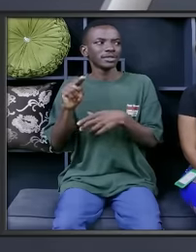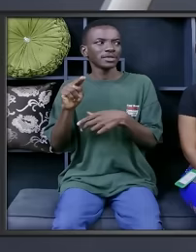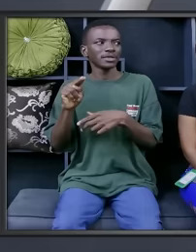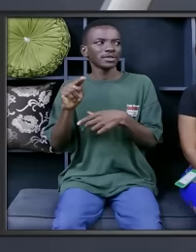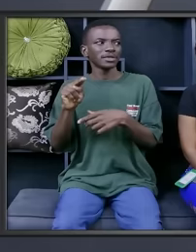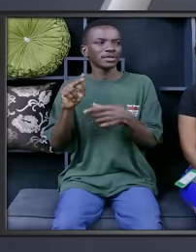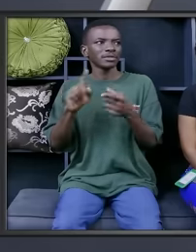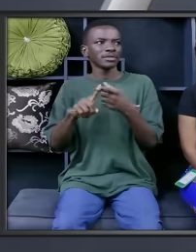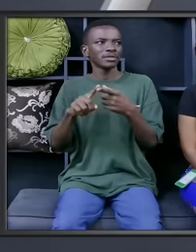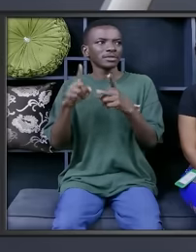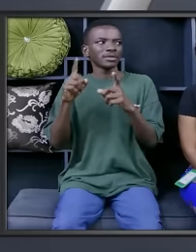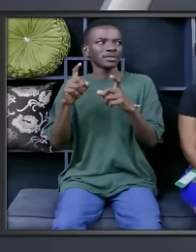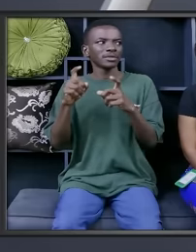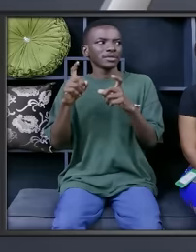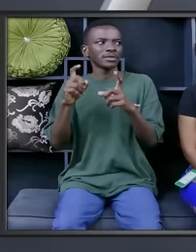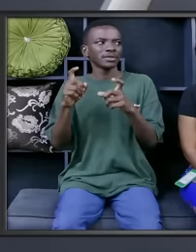of your ears.